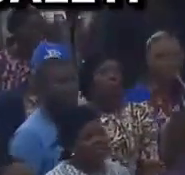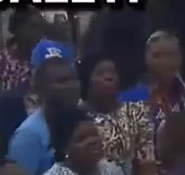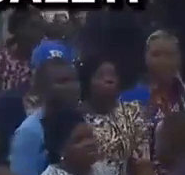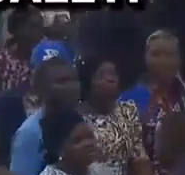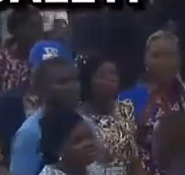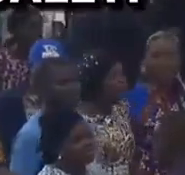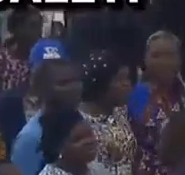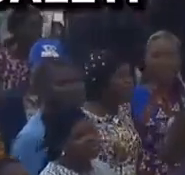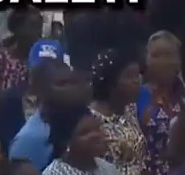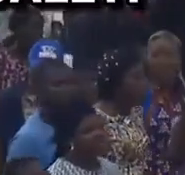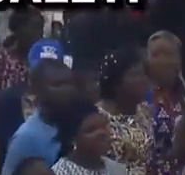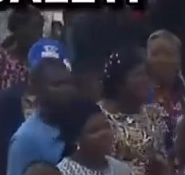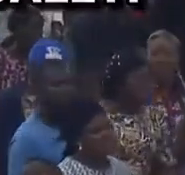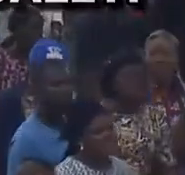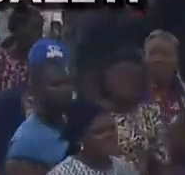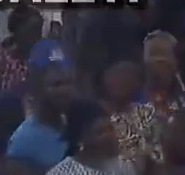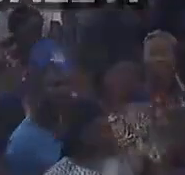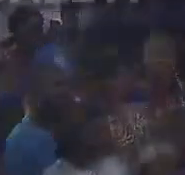In